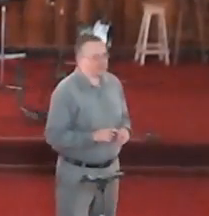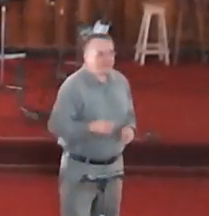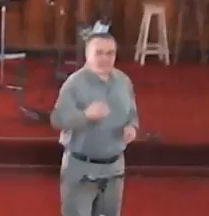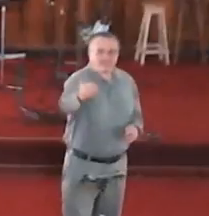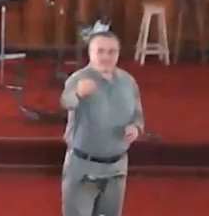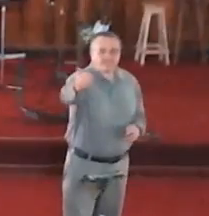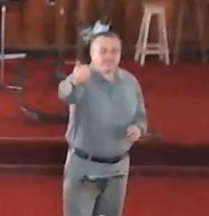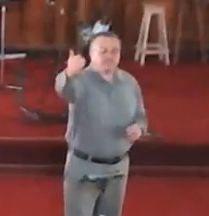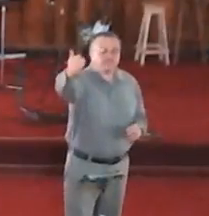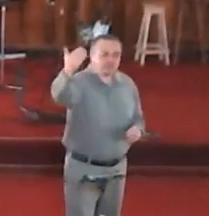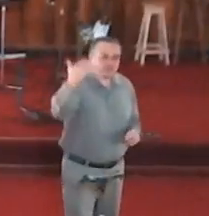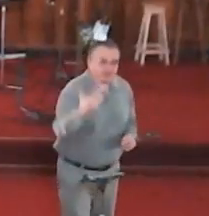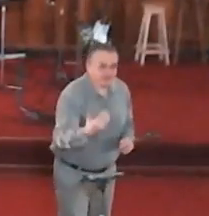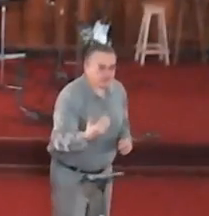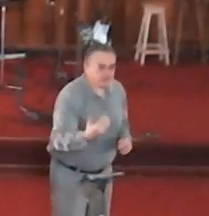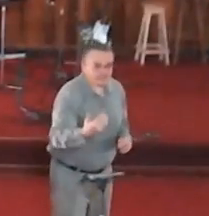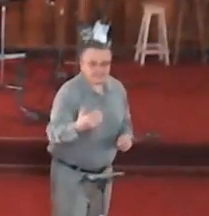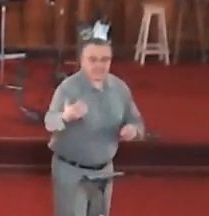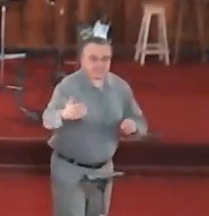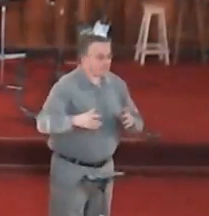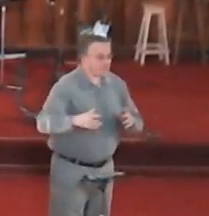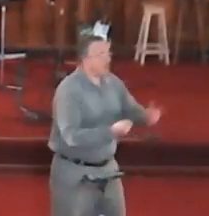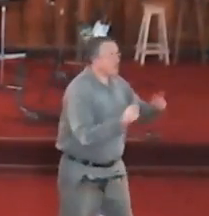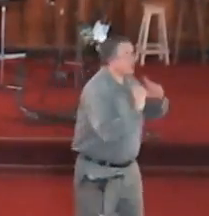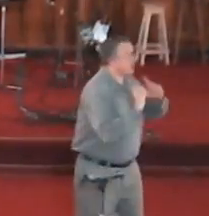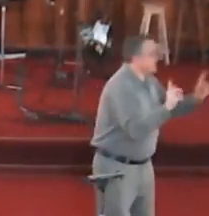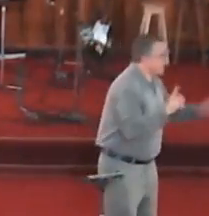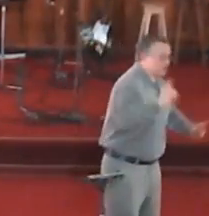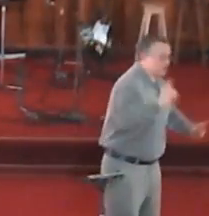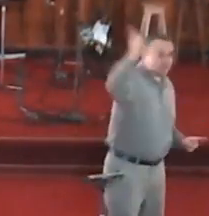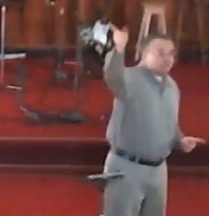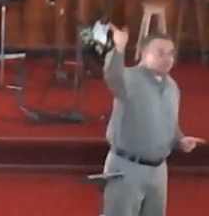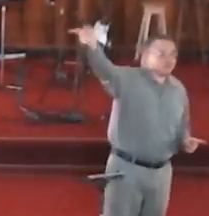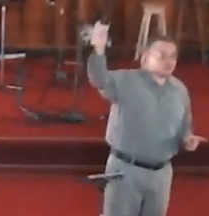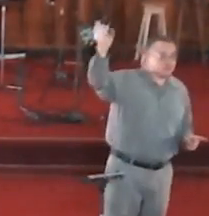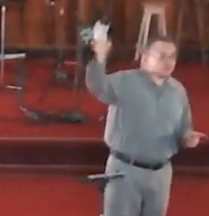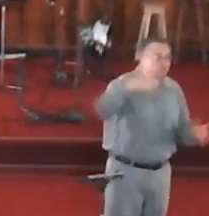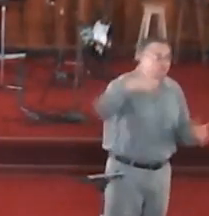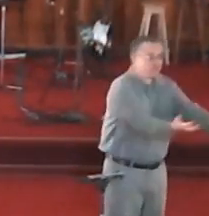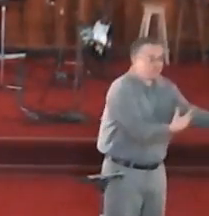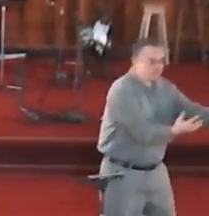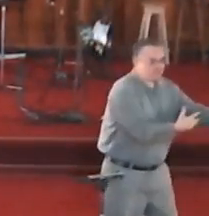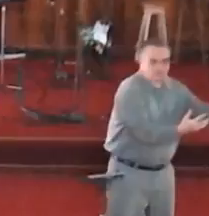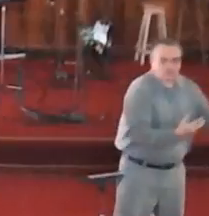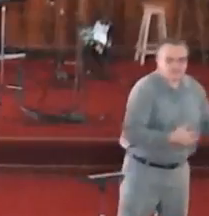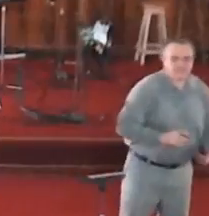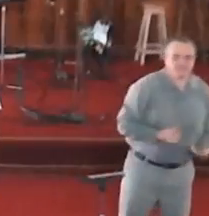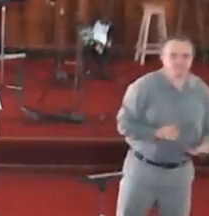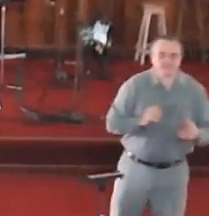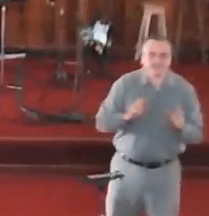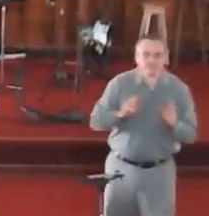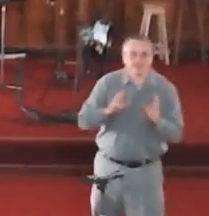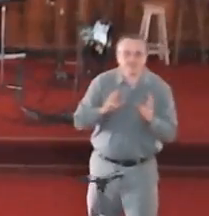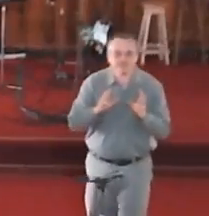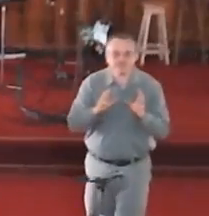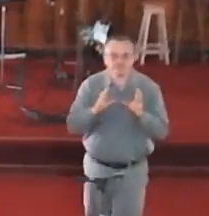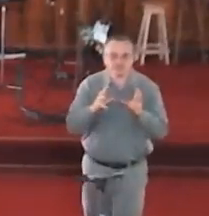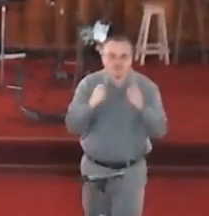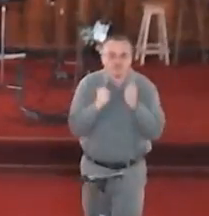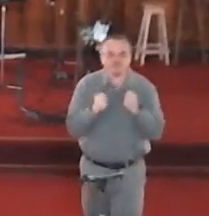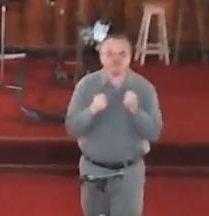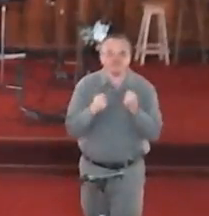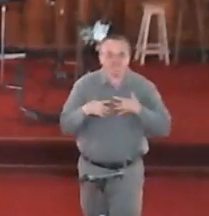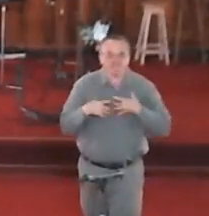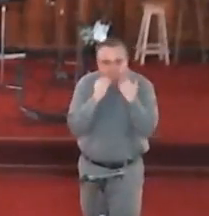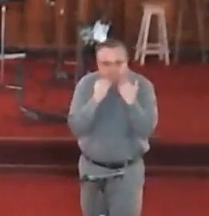¿Sí? Él creyó la palabra profética y iba repitiendo, va a haber una hambruna, donen, ¿verdad? No